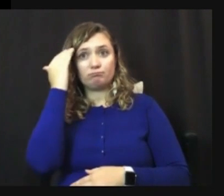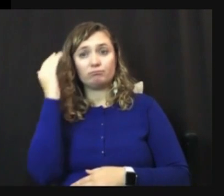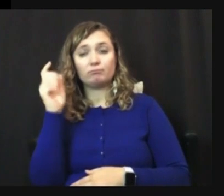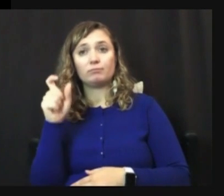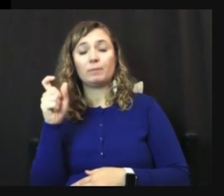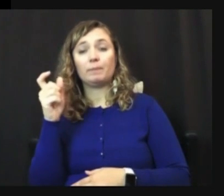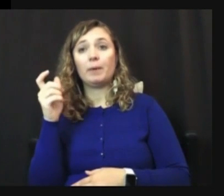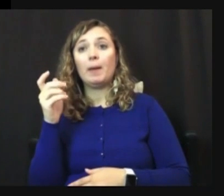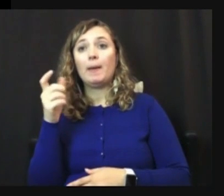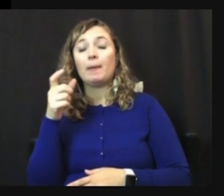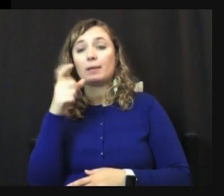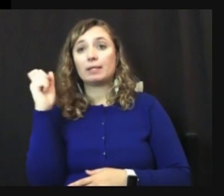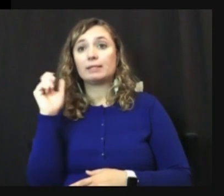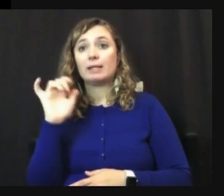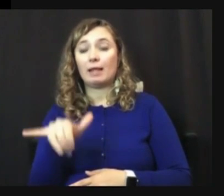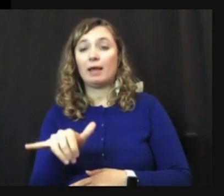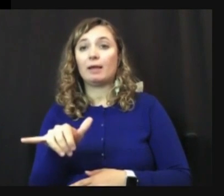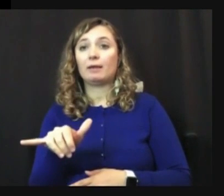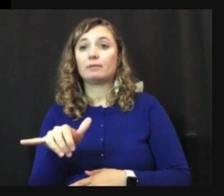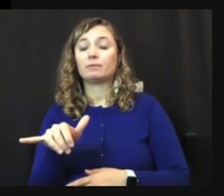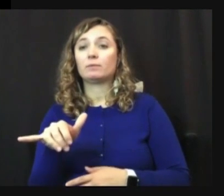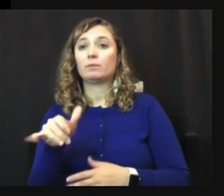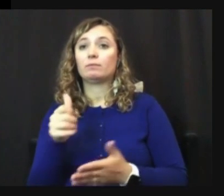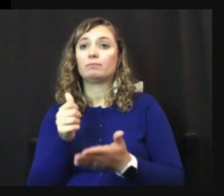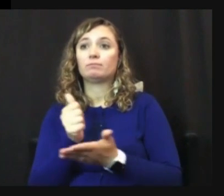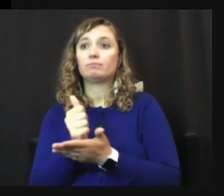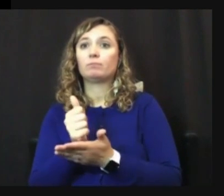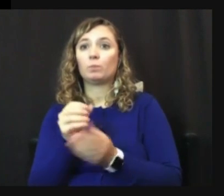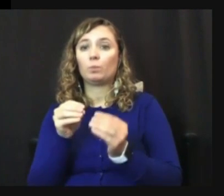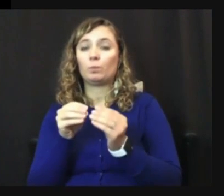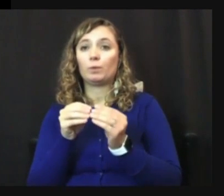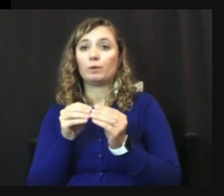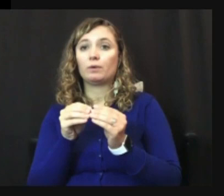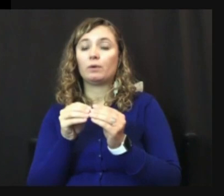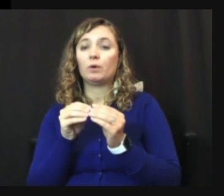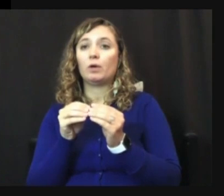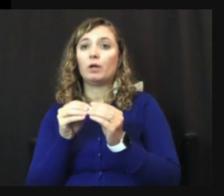planning wise to be able to go to do each thing in our day.